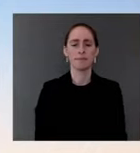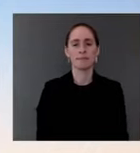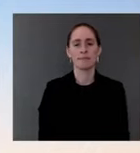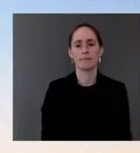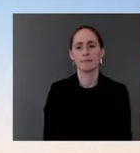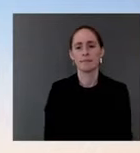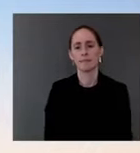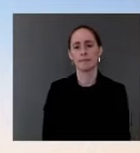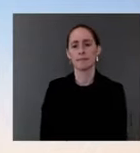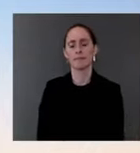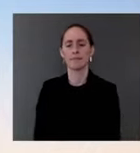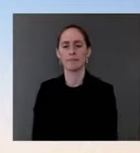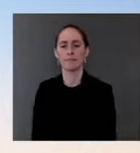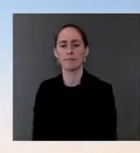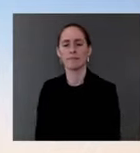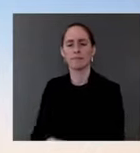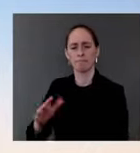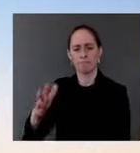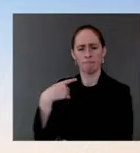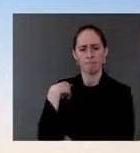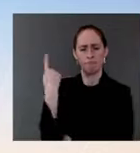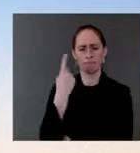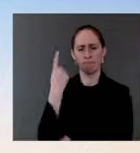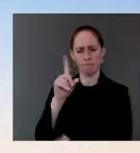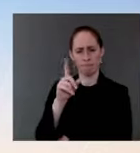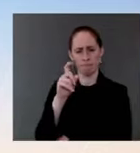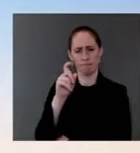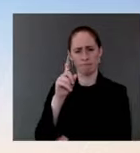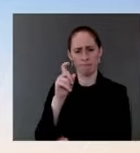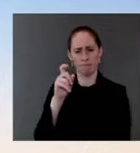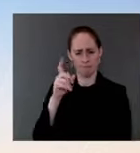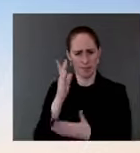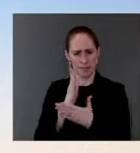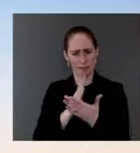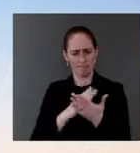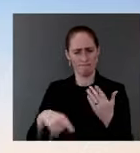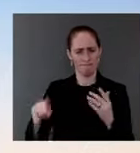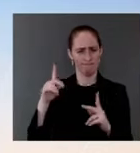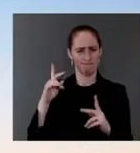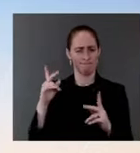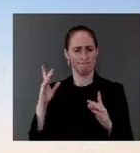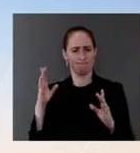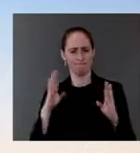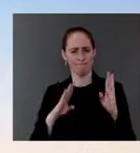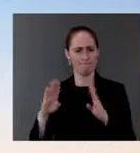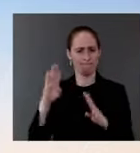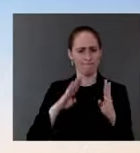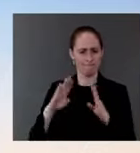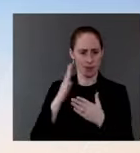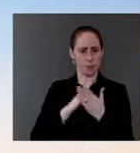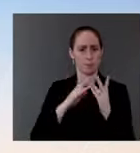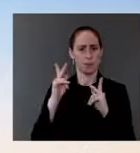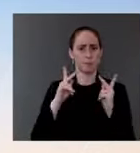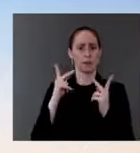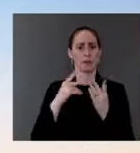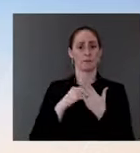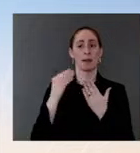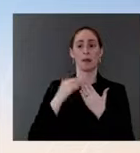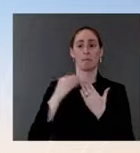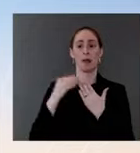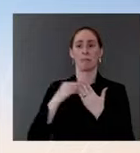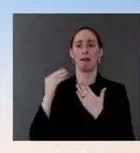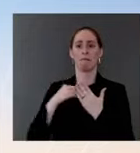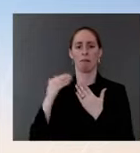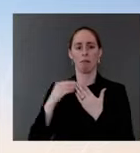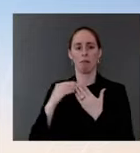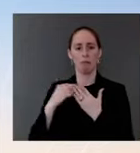about consumers starting to scale back due to higher prices? We have seen retail sales up. I mean, it is